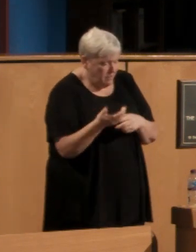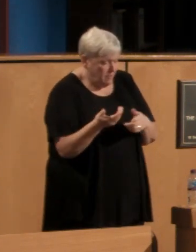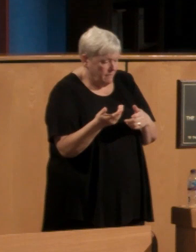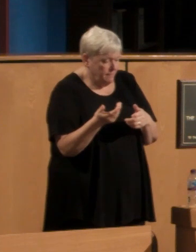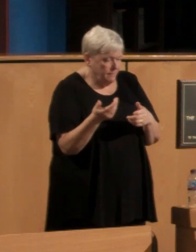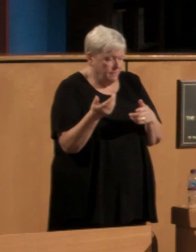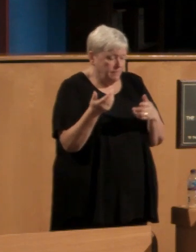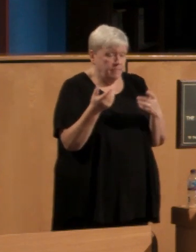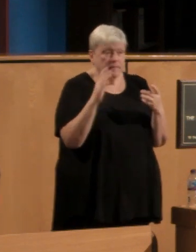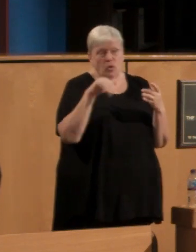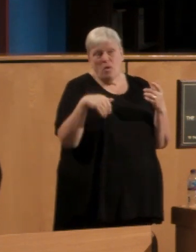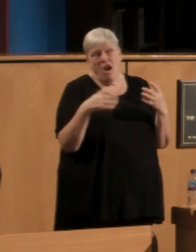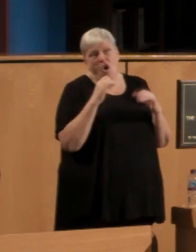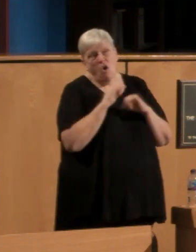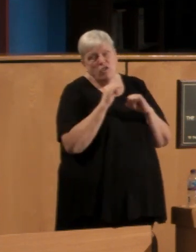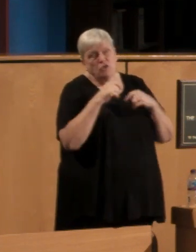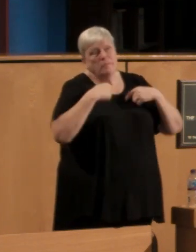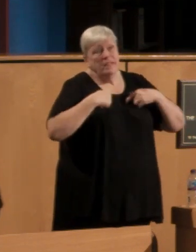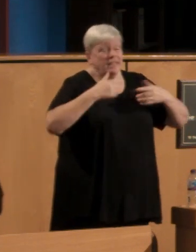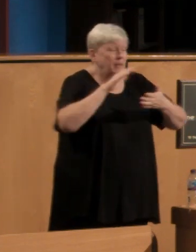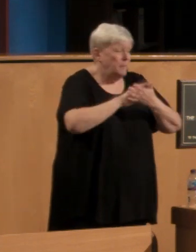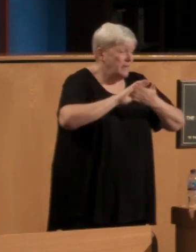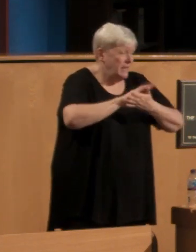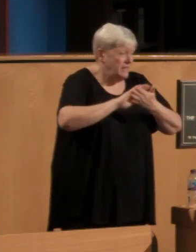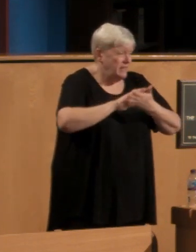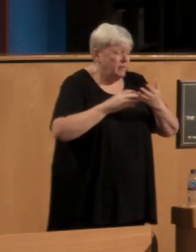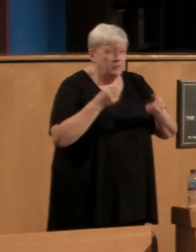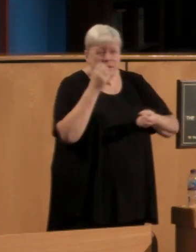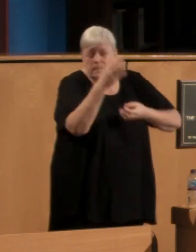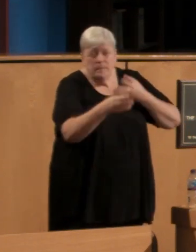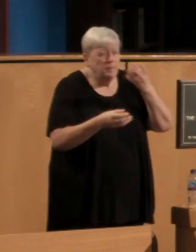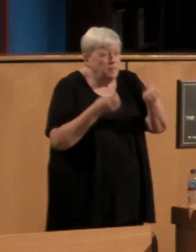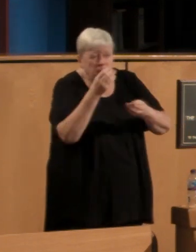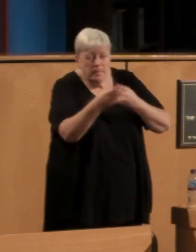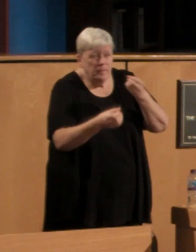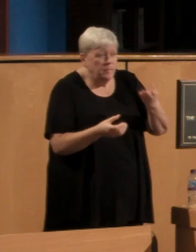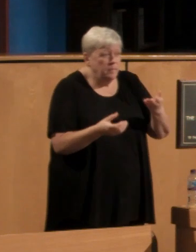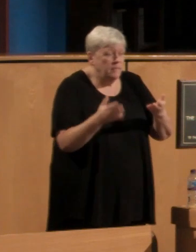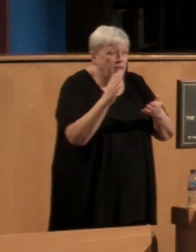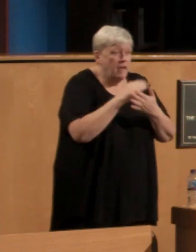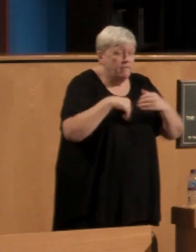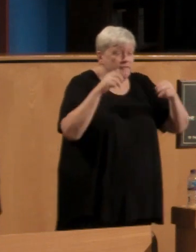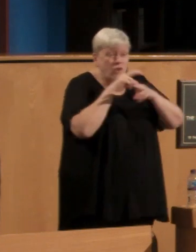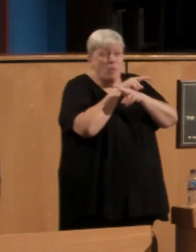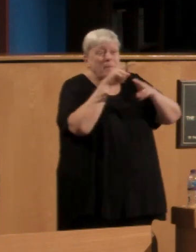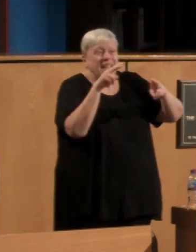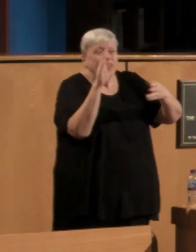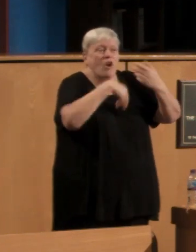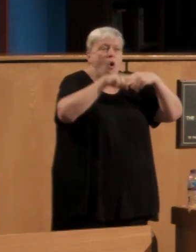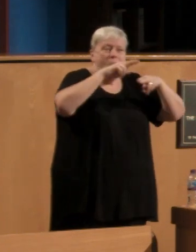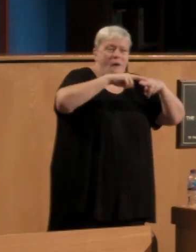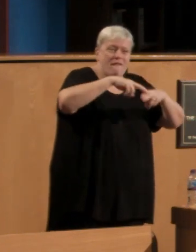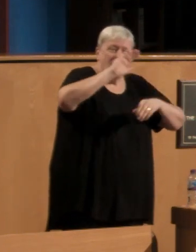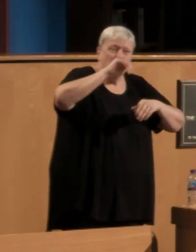naming something queer horror to me means saying I'm going to be exploring these things, and they're going to come from the perspective of a queer person, written for